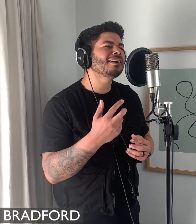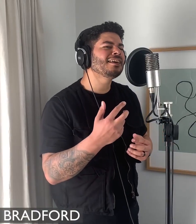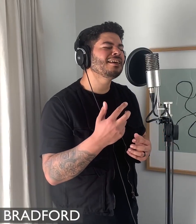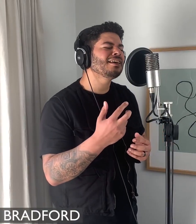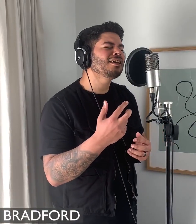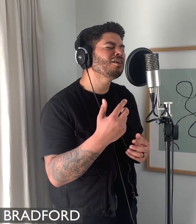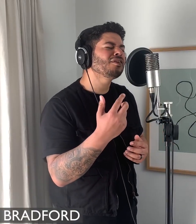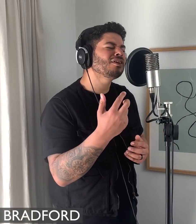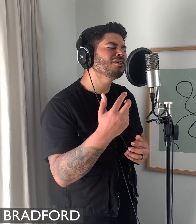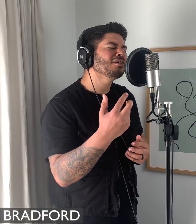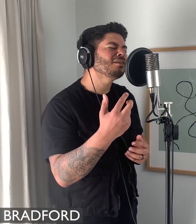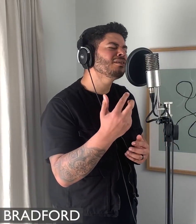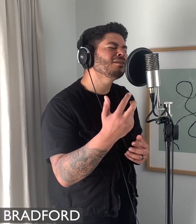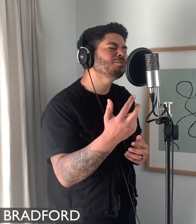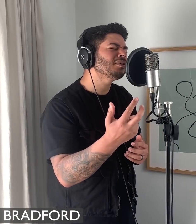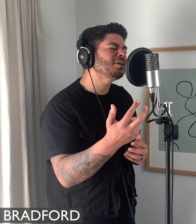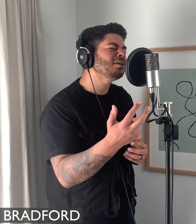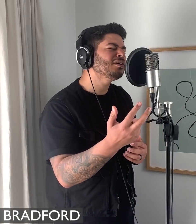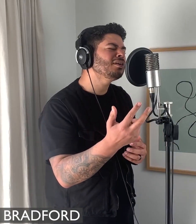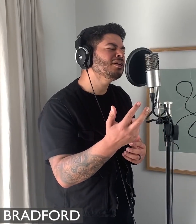and give you